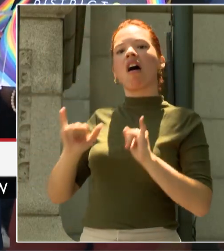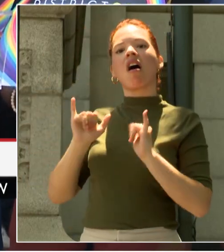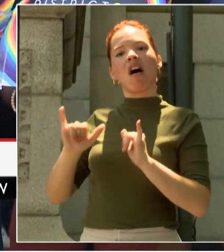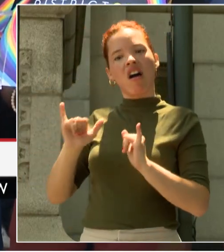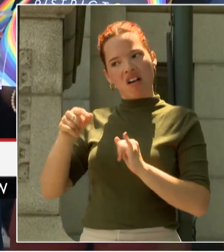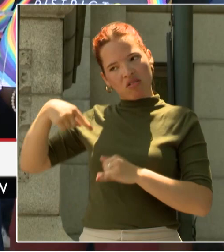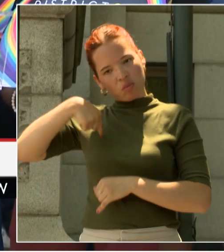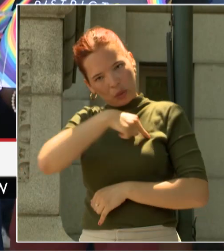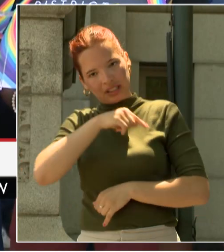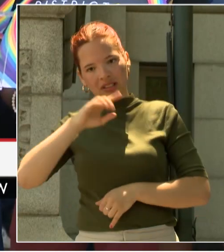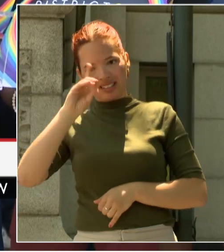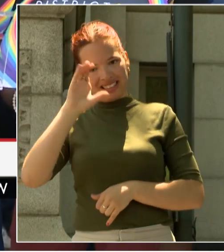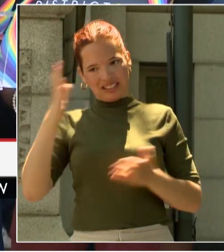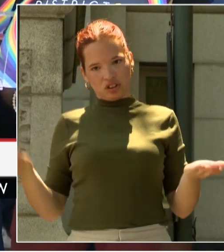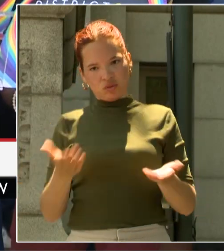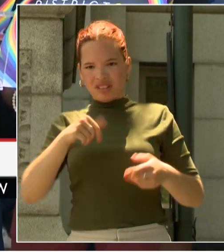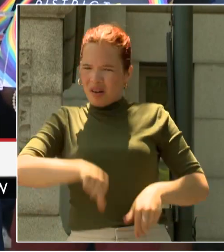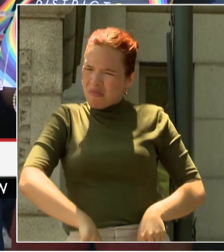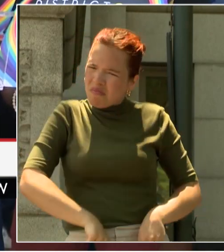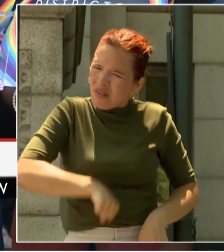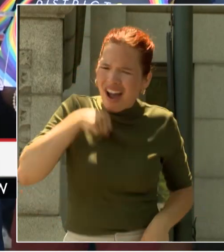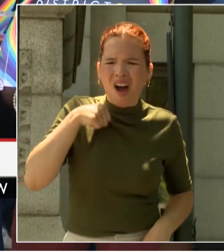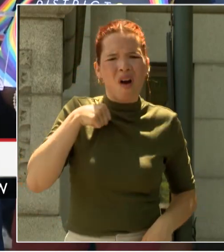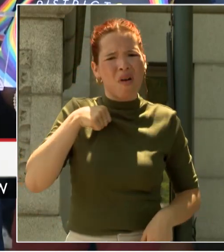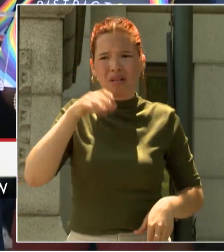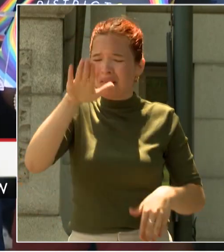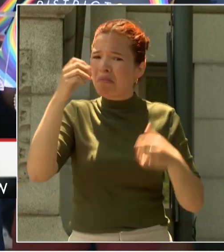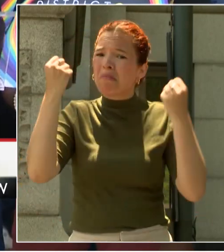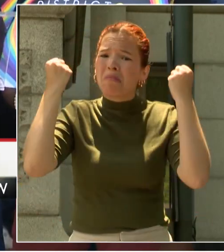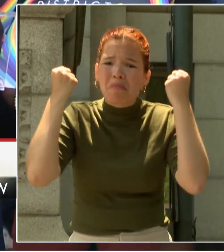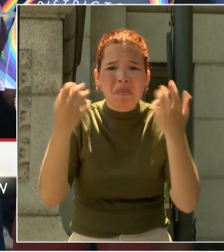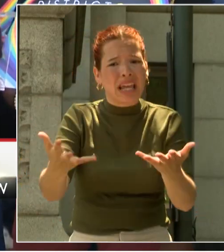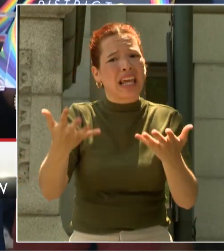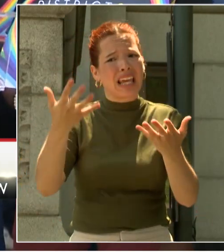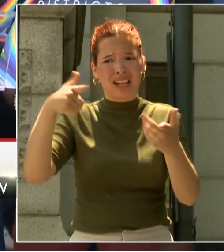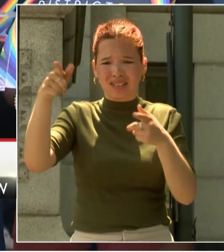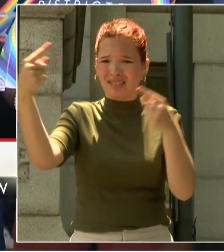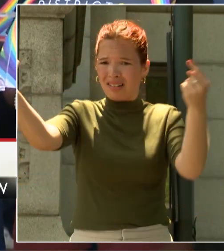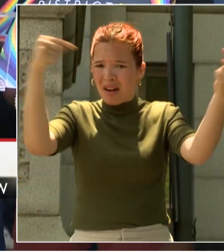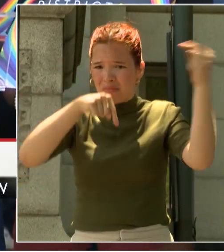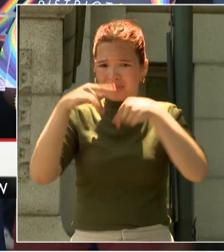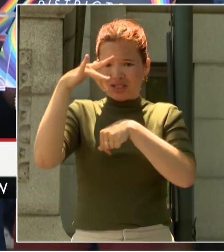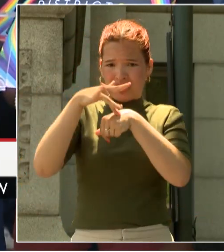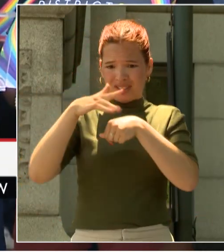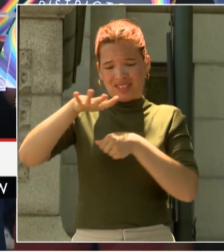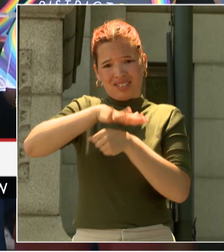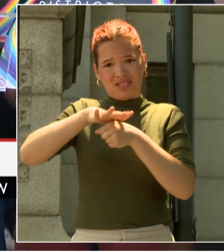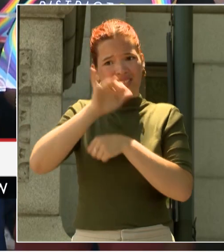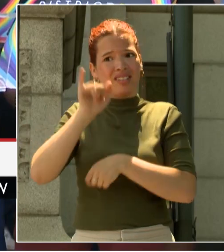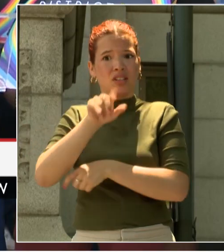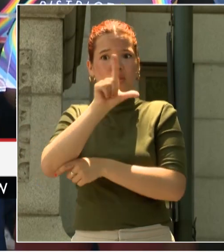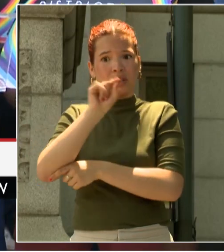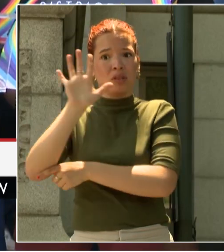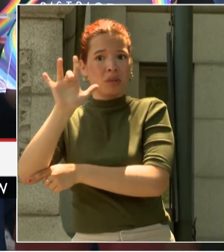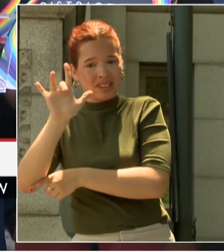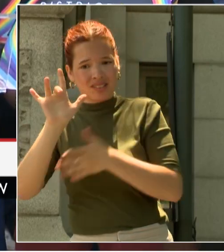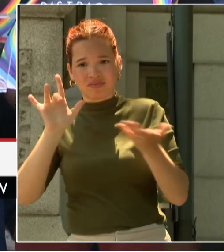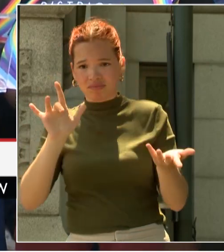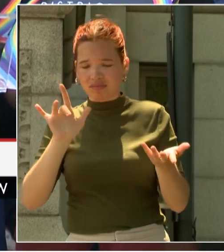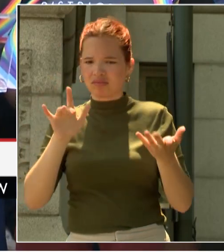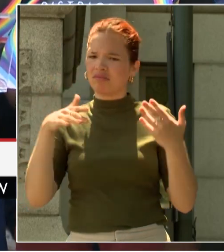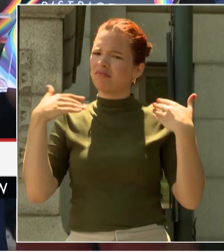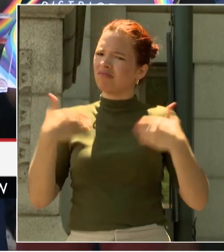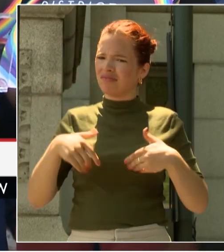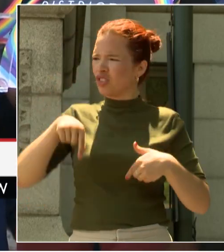host millions of visitors to our beautiful city for World Pride 2025. Our community is strong. You